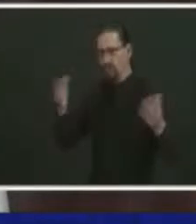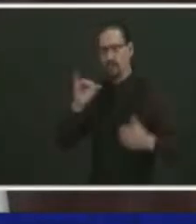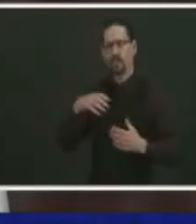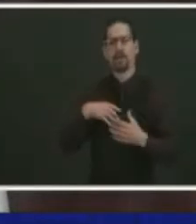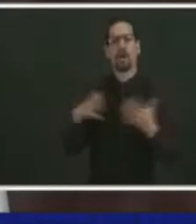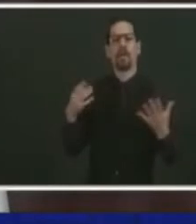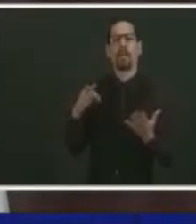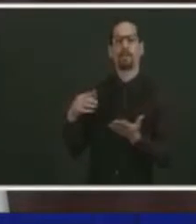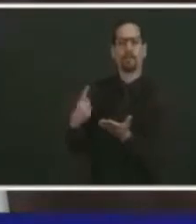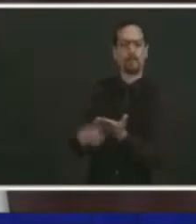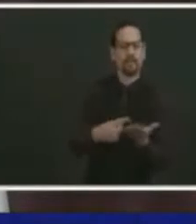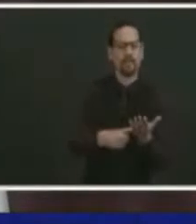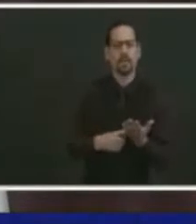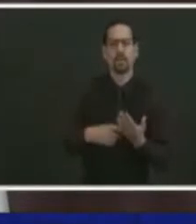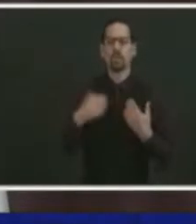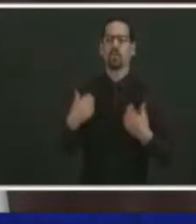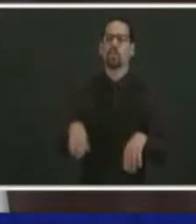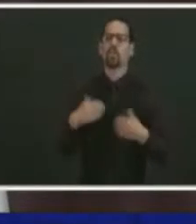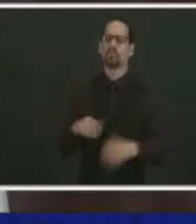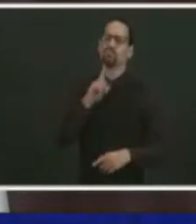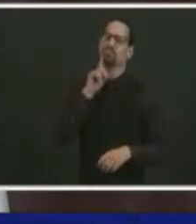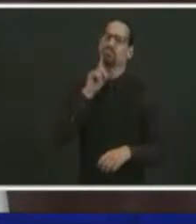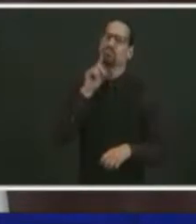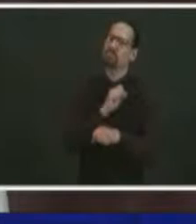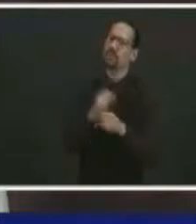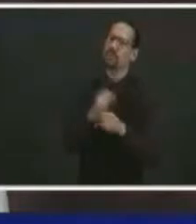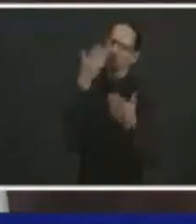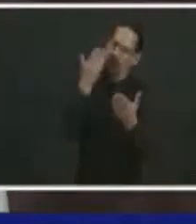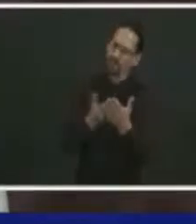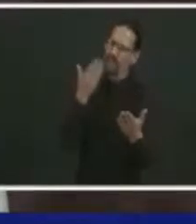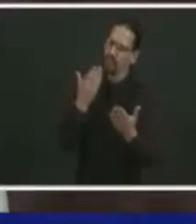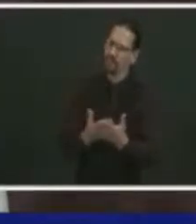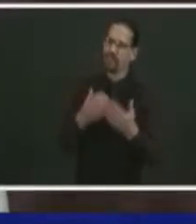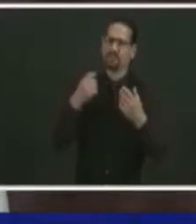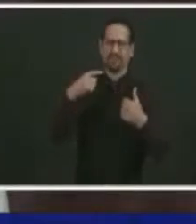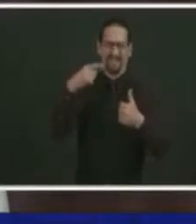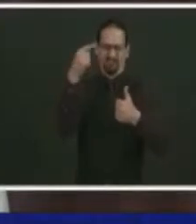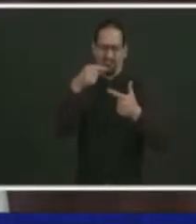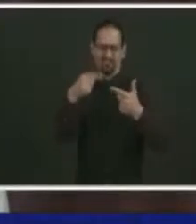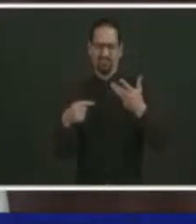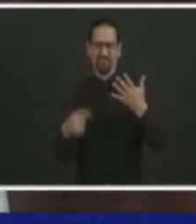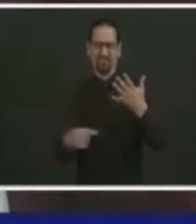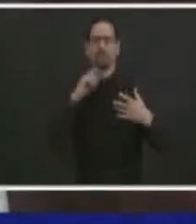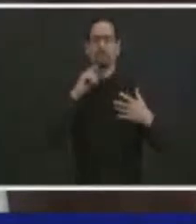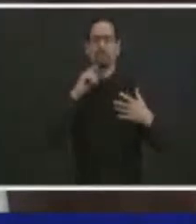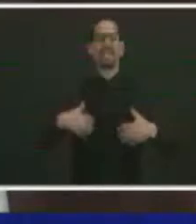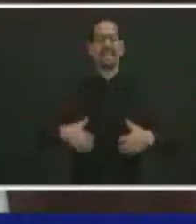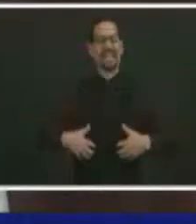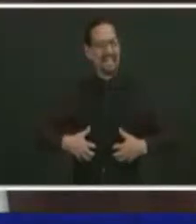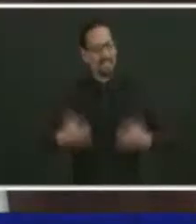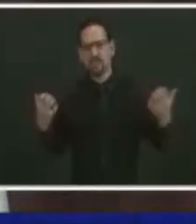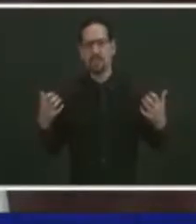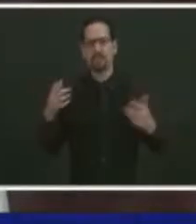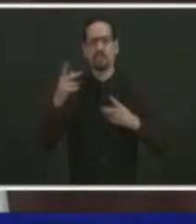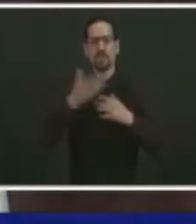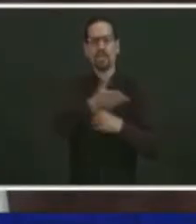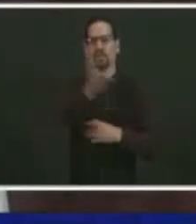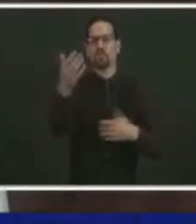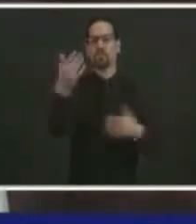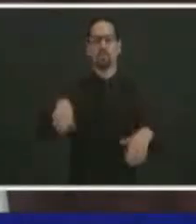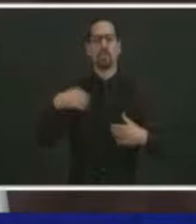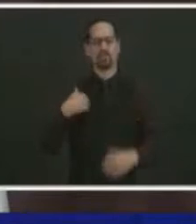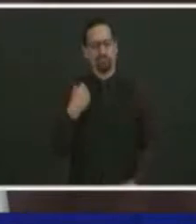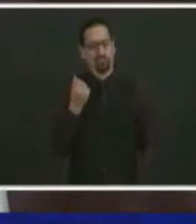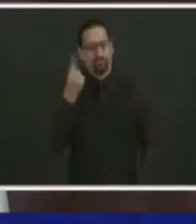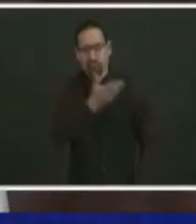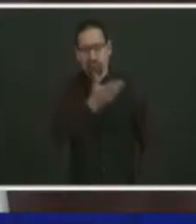real, justified, valid, understandable anger and frustration that people are